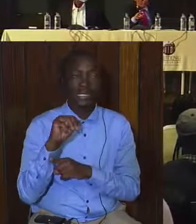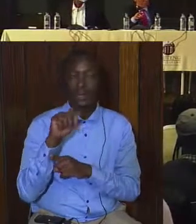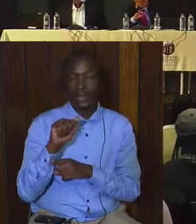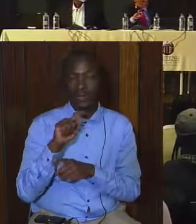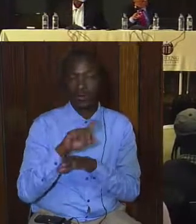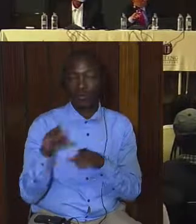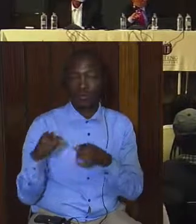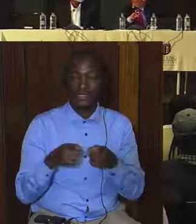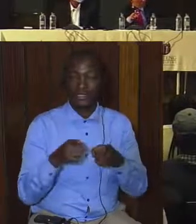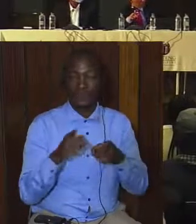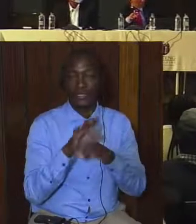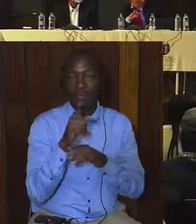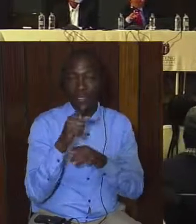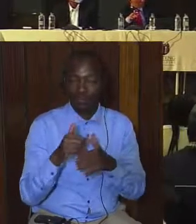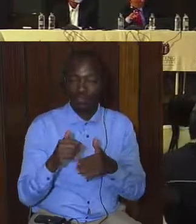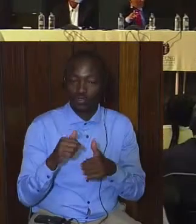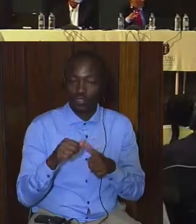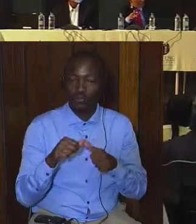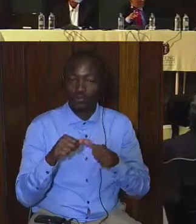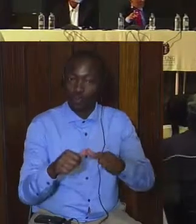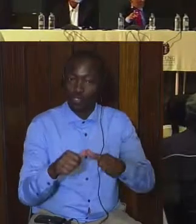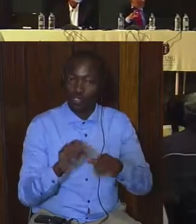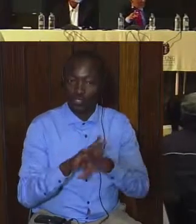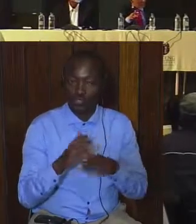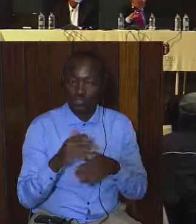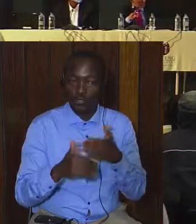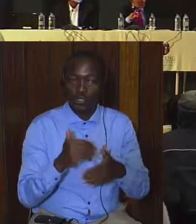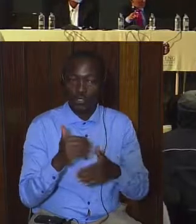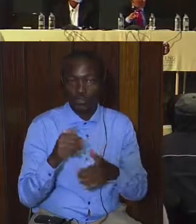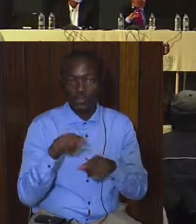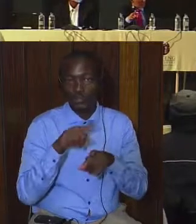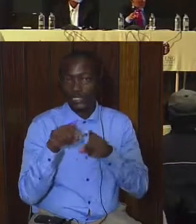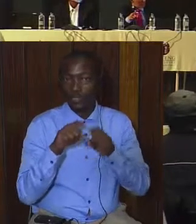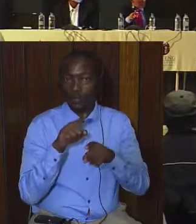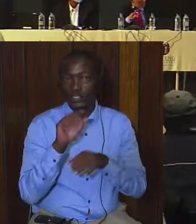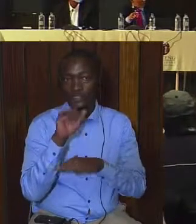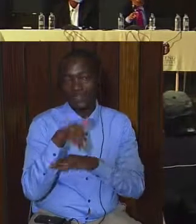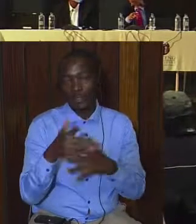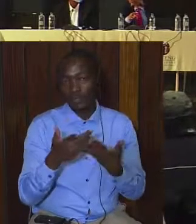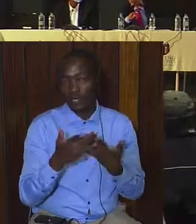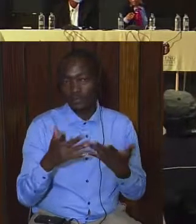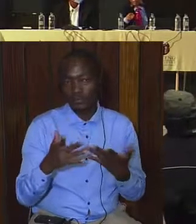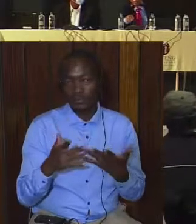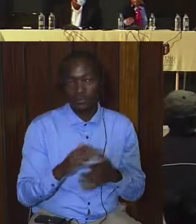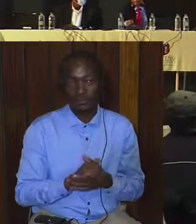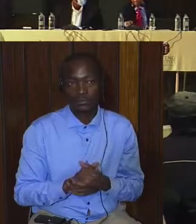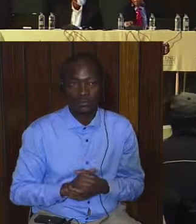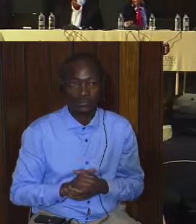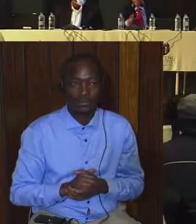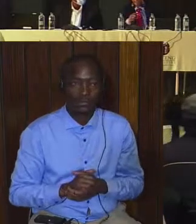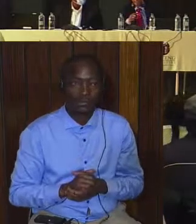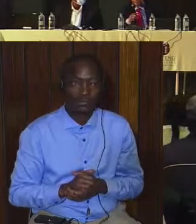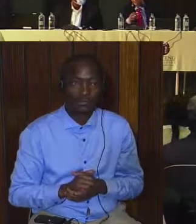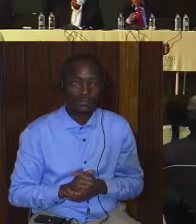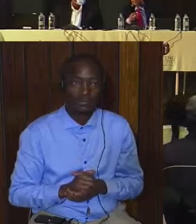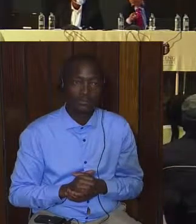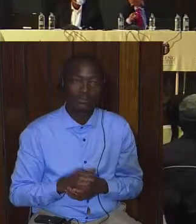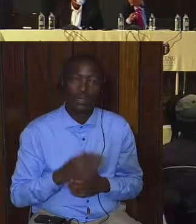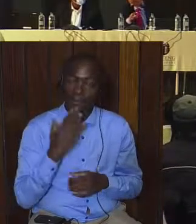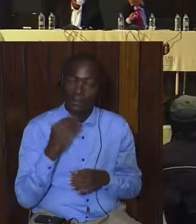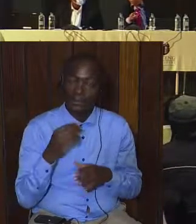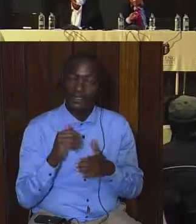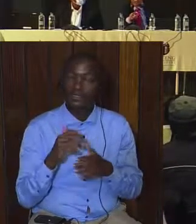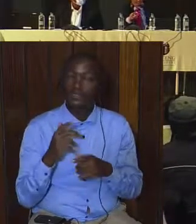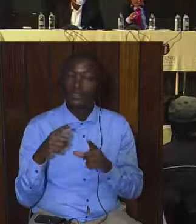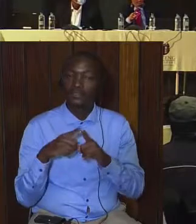directed by you, Chair. Should we continue with those straight away, and then we take questions afterwards? Let's continue with everything, and finish all